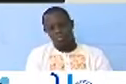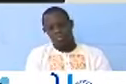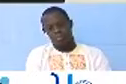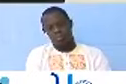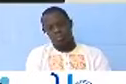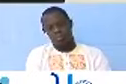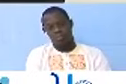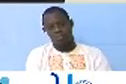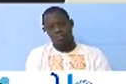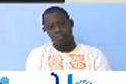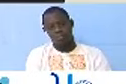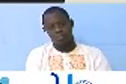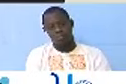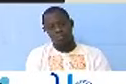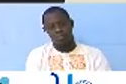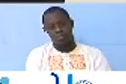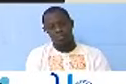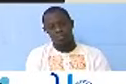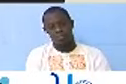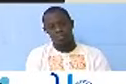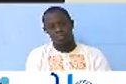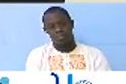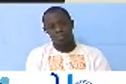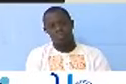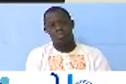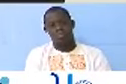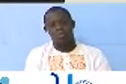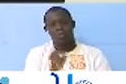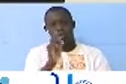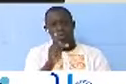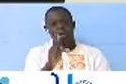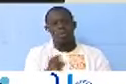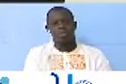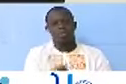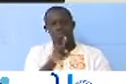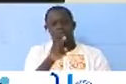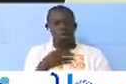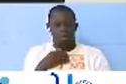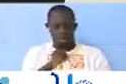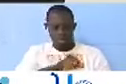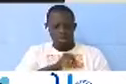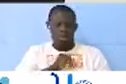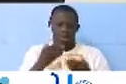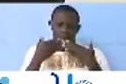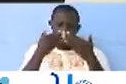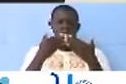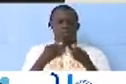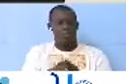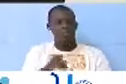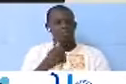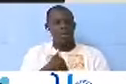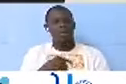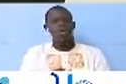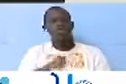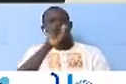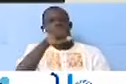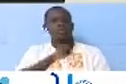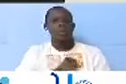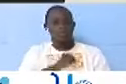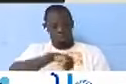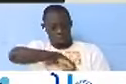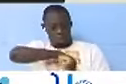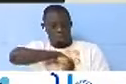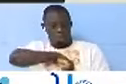je ite nyaye men sedea. Okay. You have already told me as well that you have been personally victimized by the